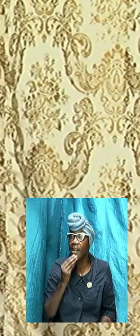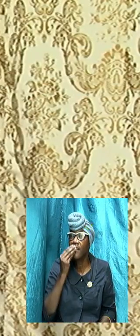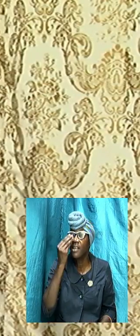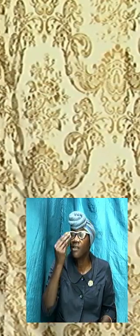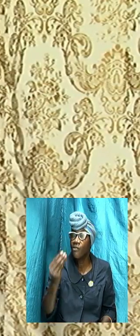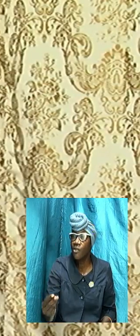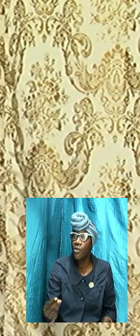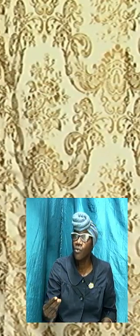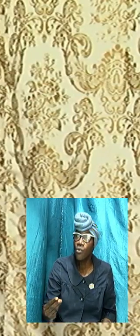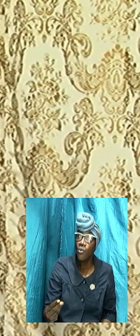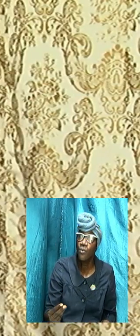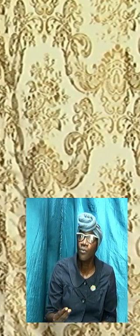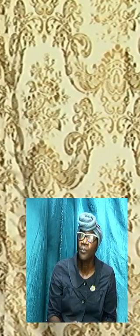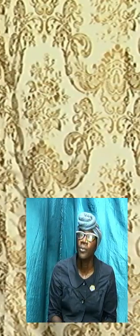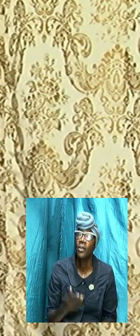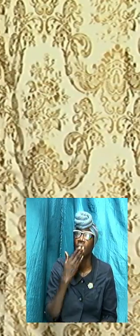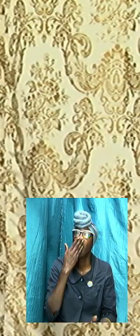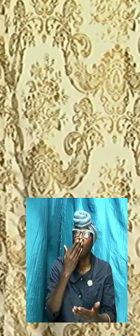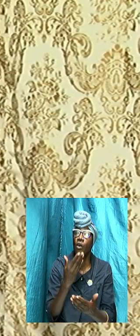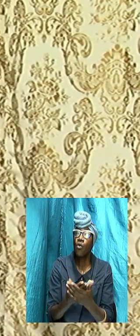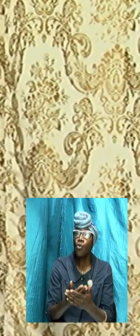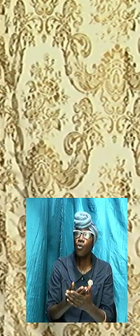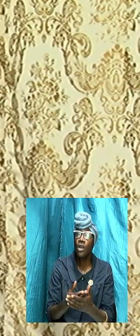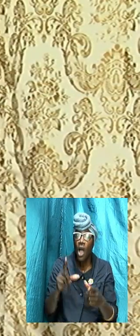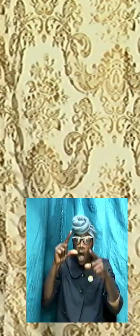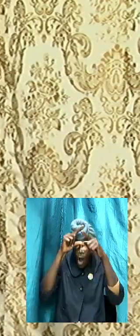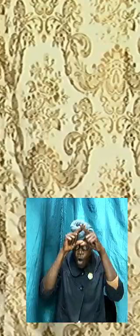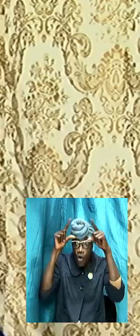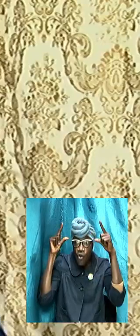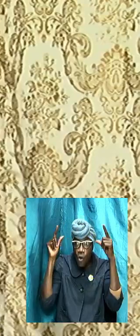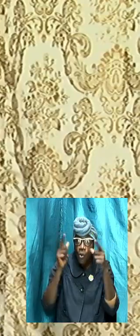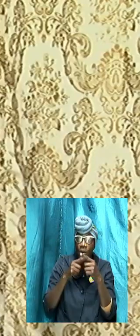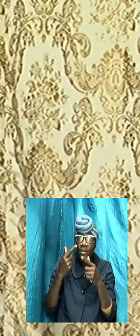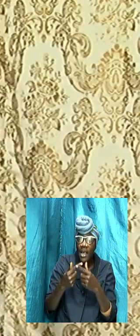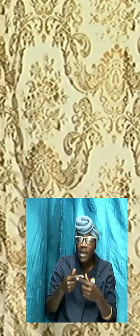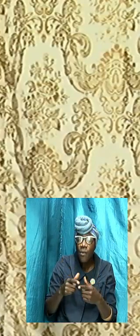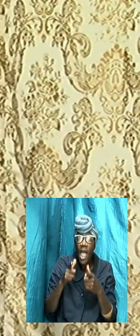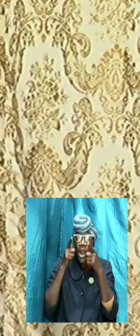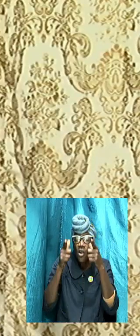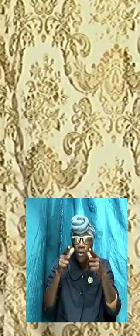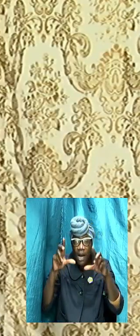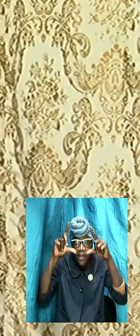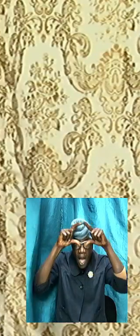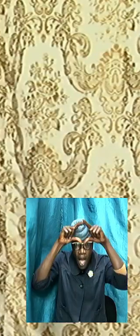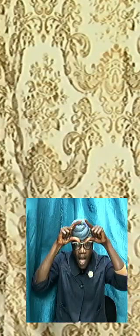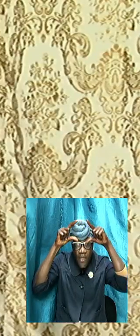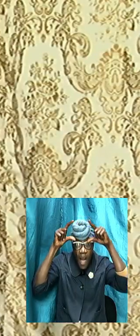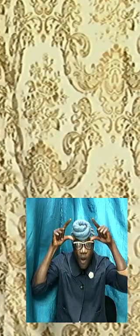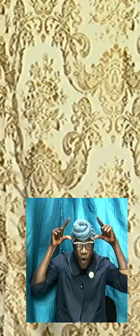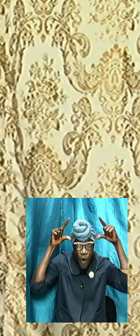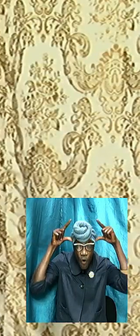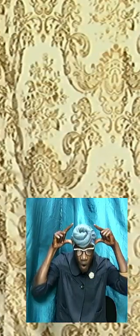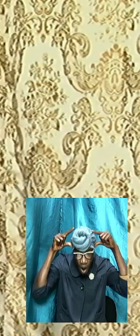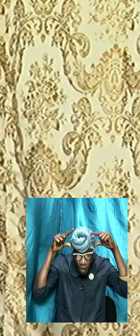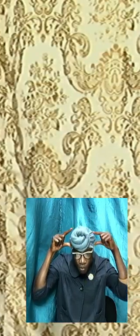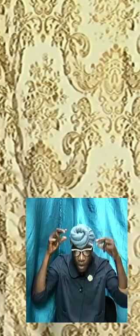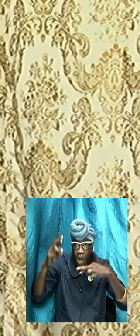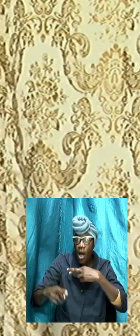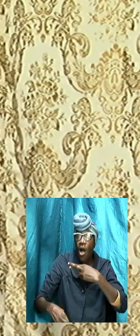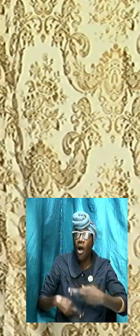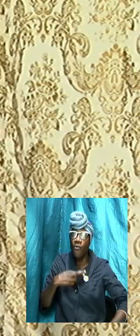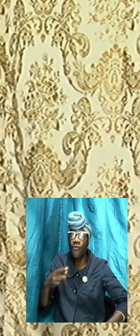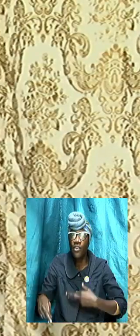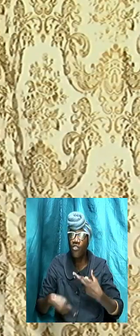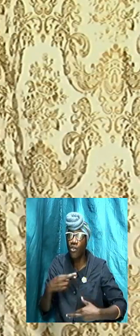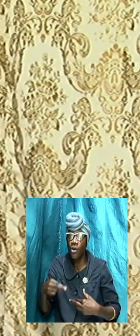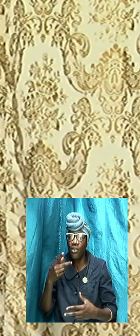incorruptible crown. Praise God. Then we look at the crown of rejoicing. This is for what is your hope? Our